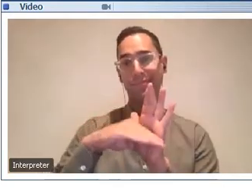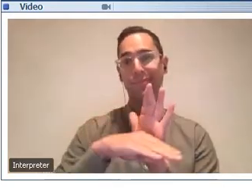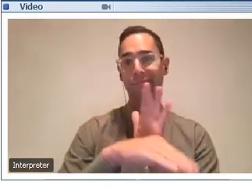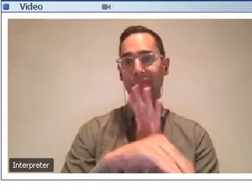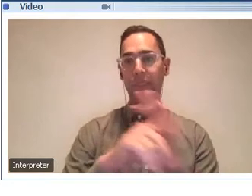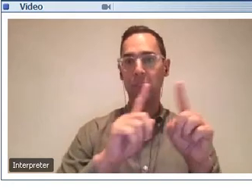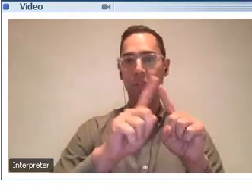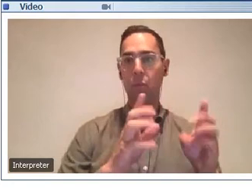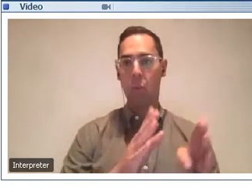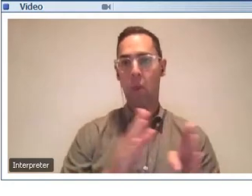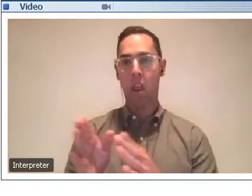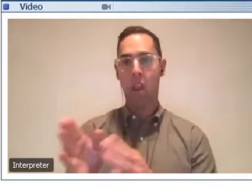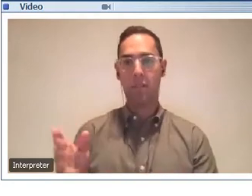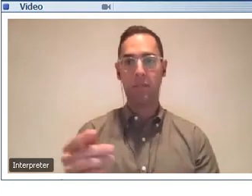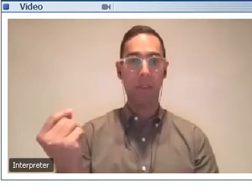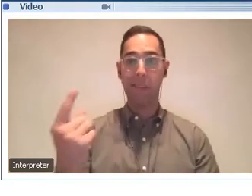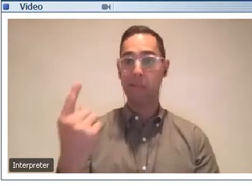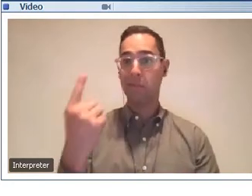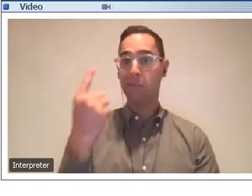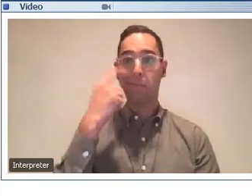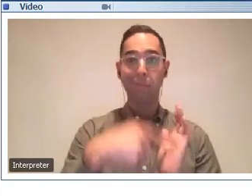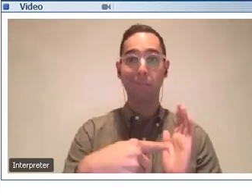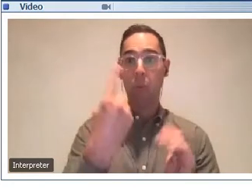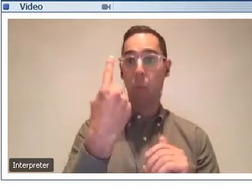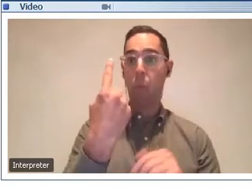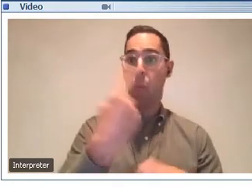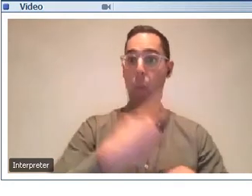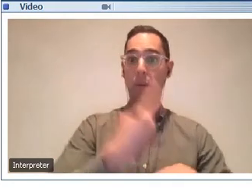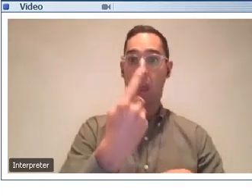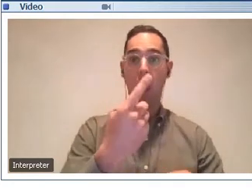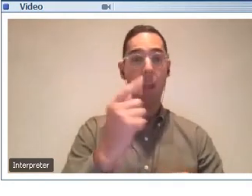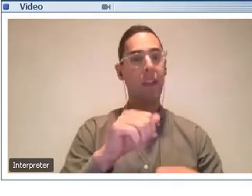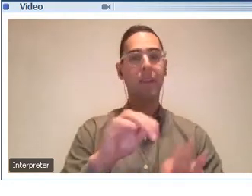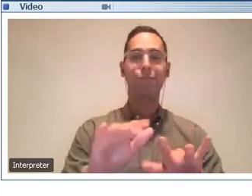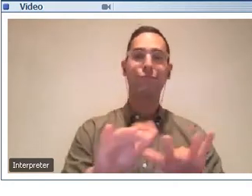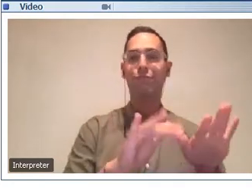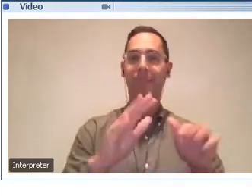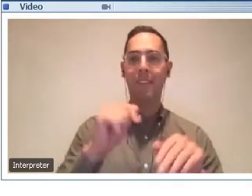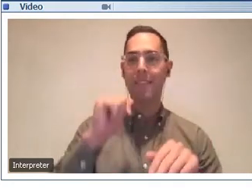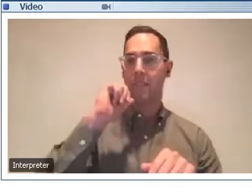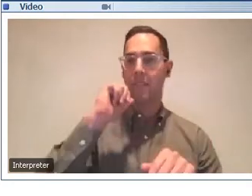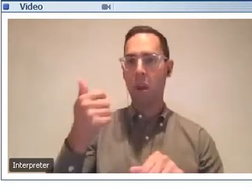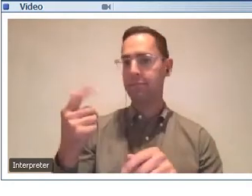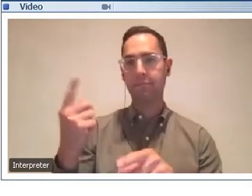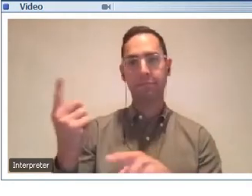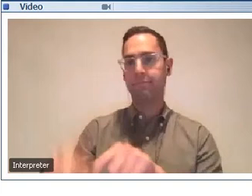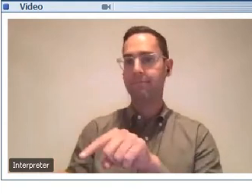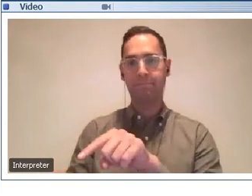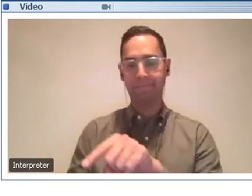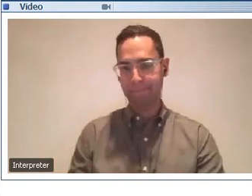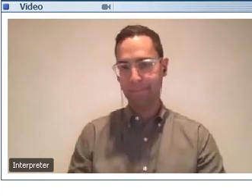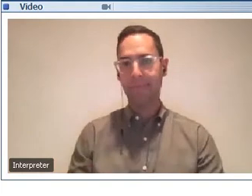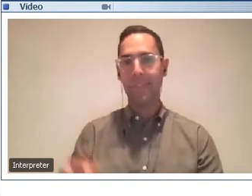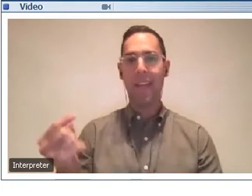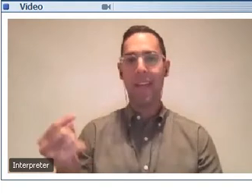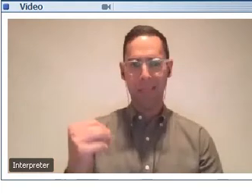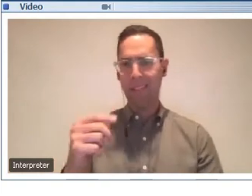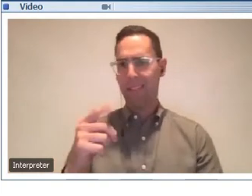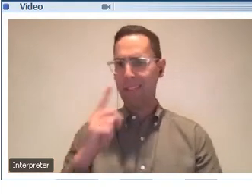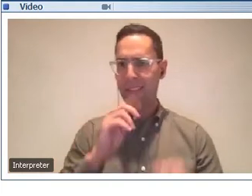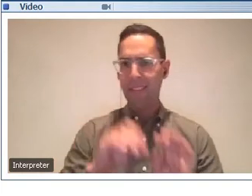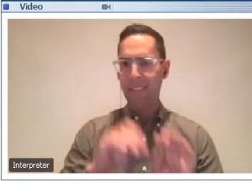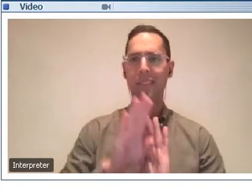this activity of daily living, and today she could not. And tomorrow it might be something different. So it required a lot of support, it